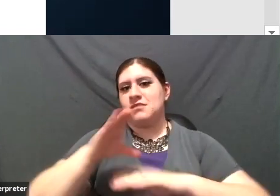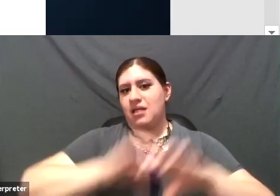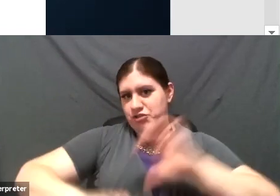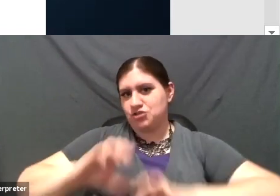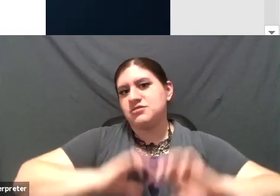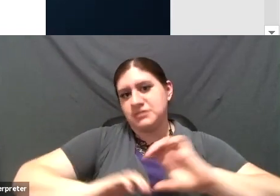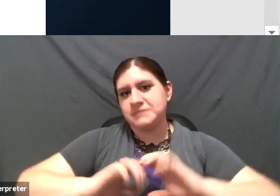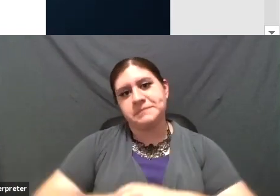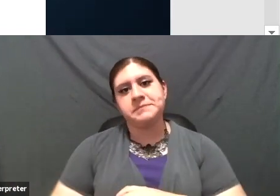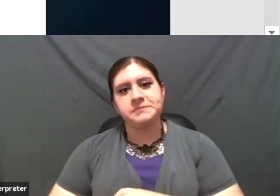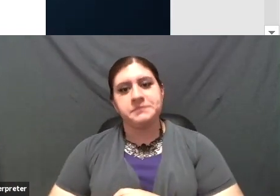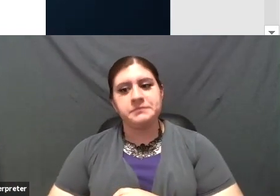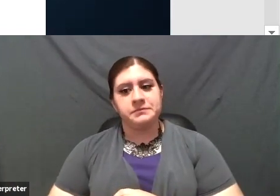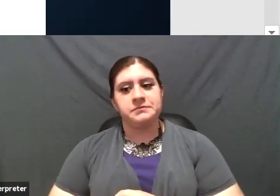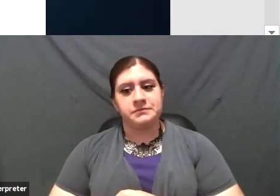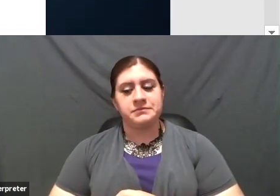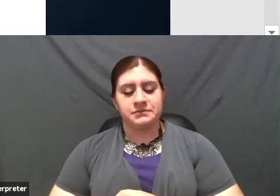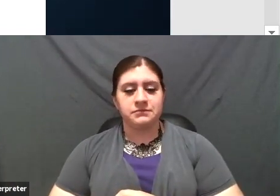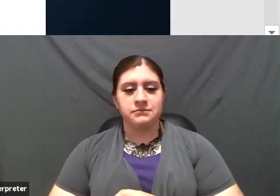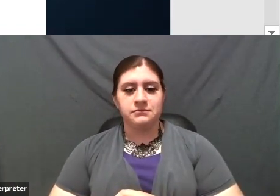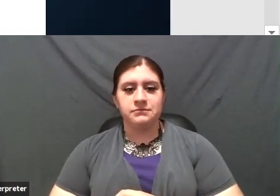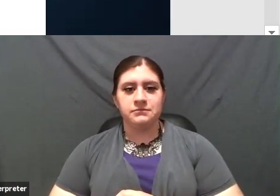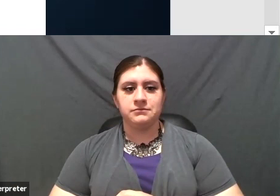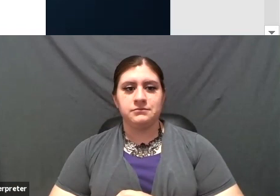that, that minor in chemistry.